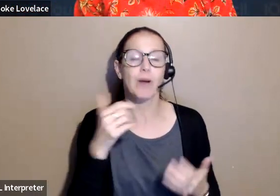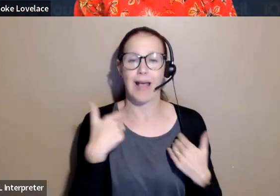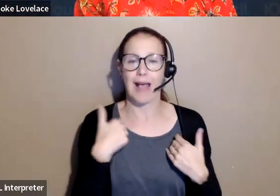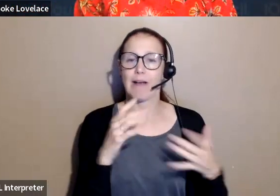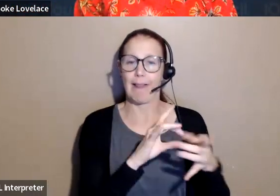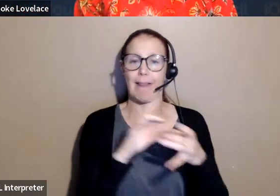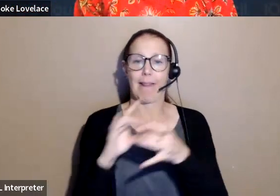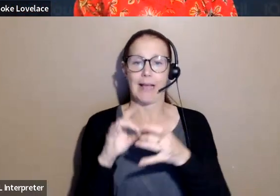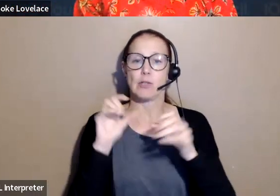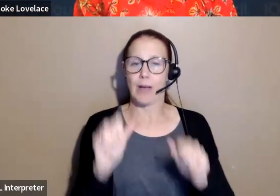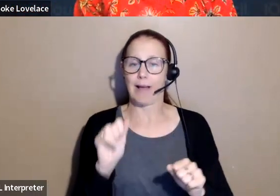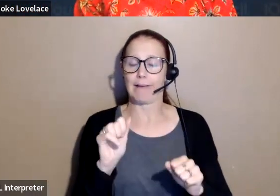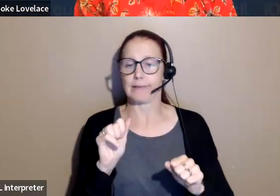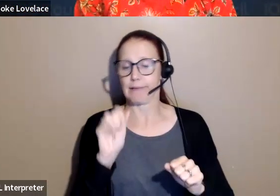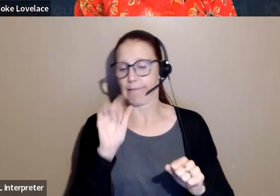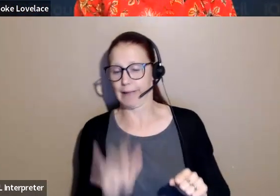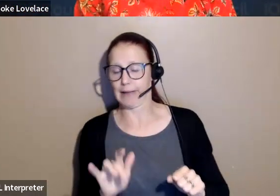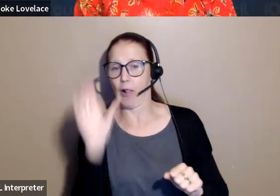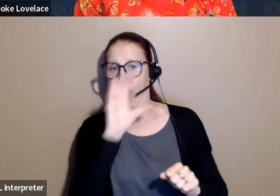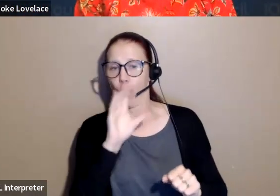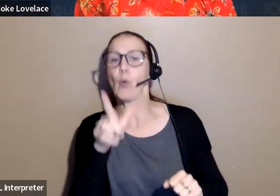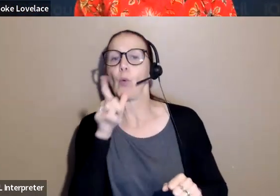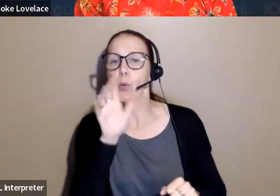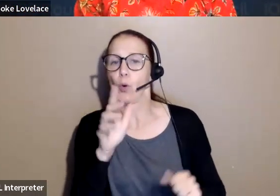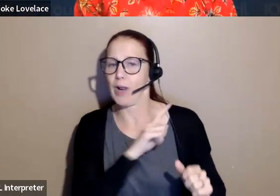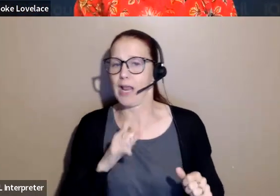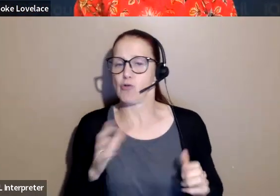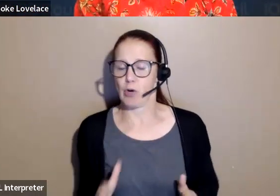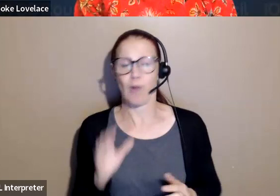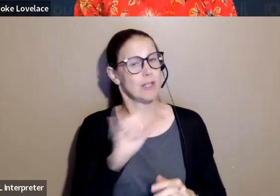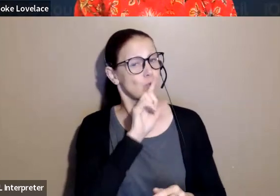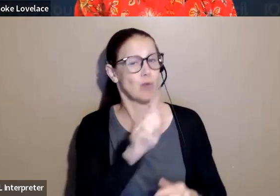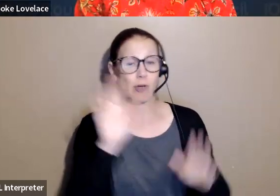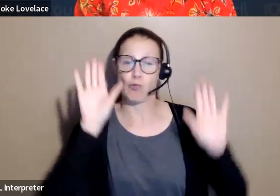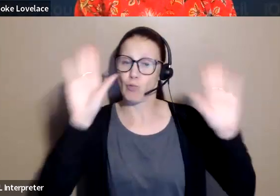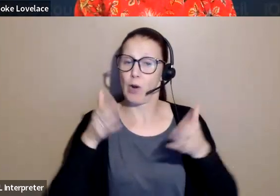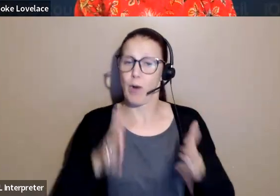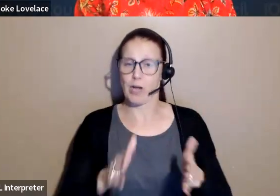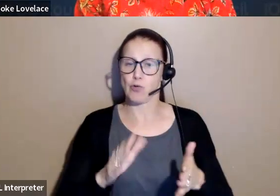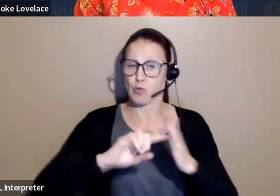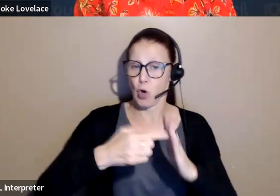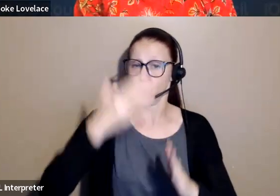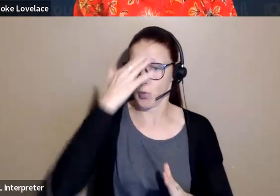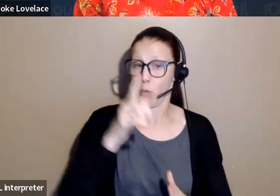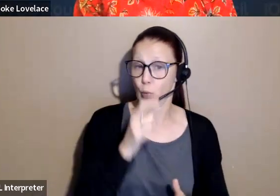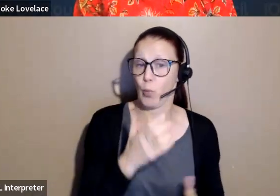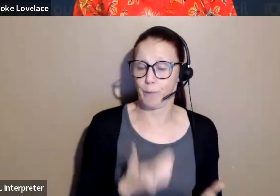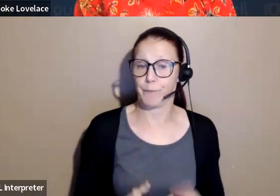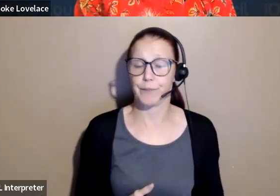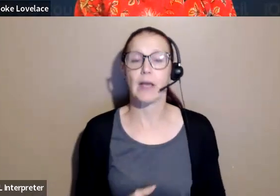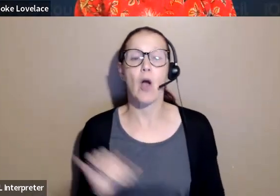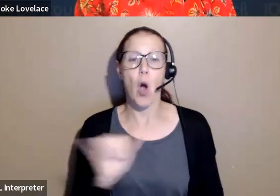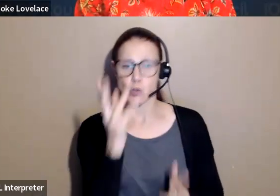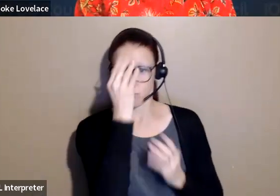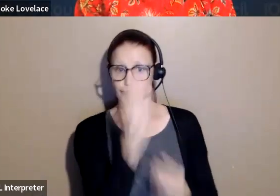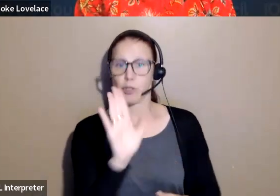links that you can quickly look up who your legislators are. And this is a great way to get to know them, and also tell them